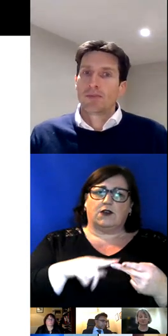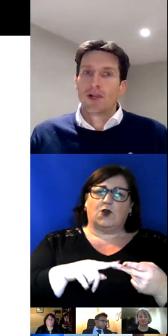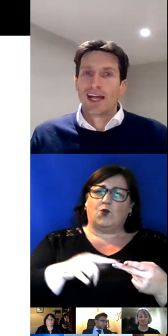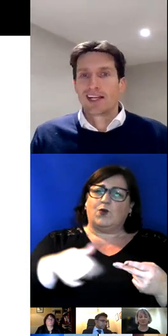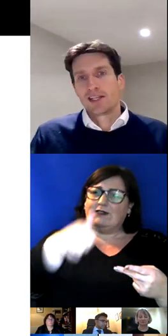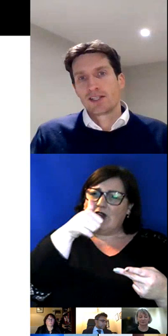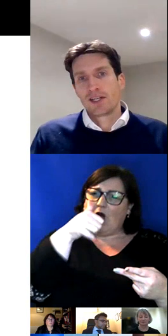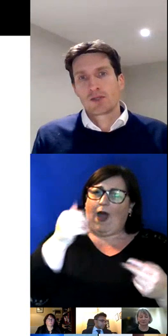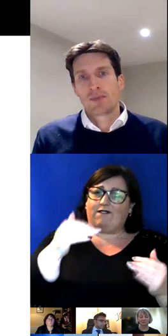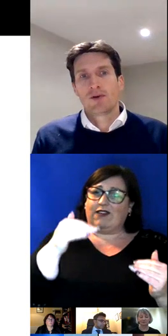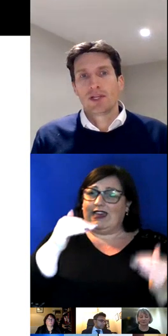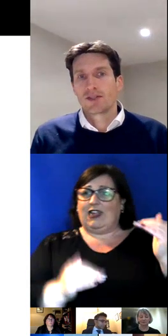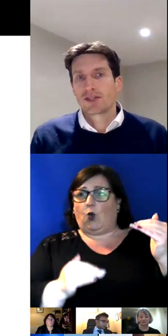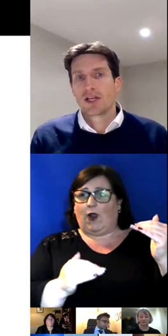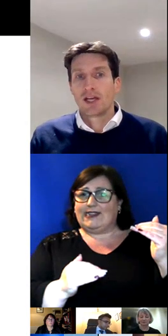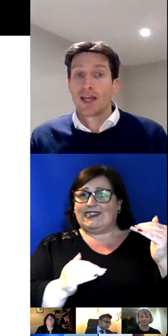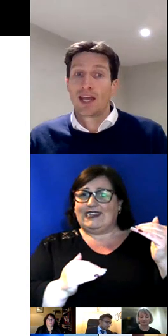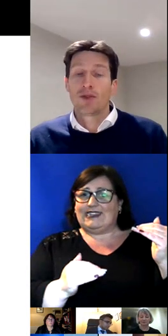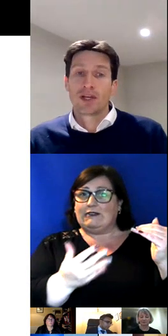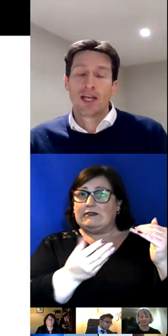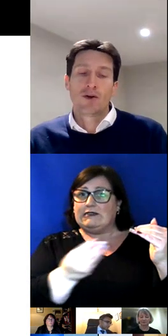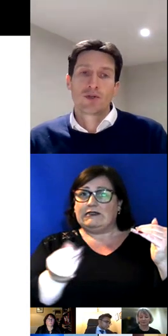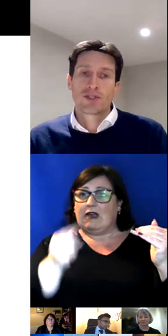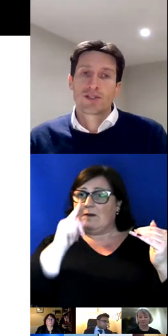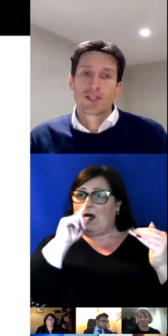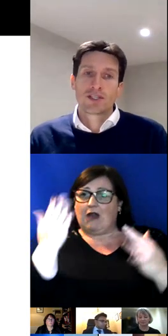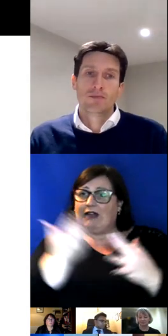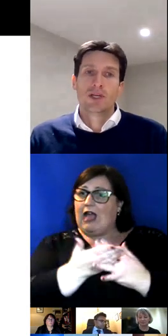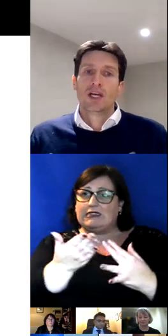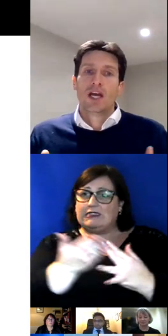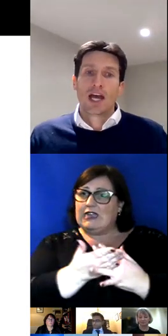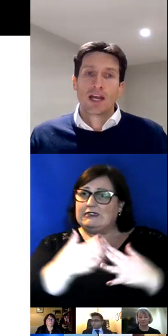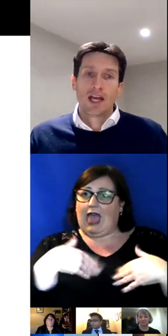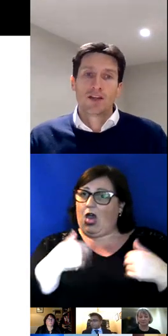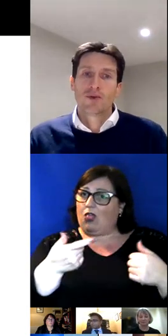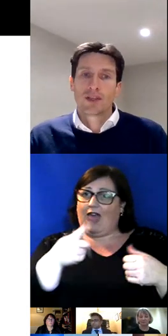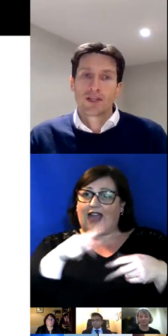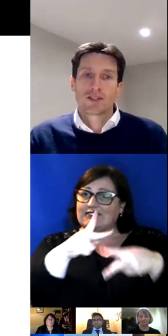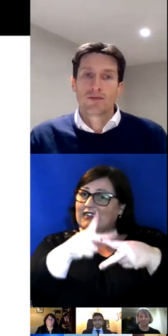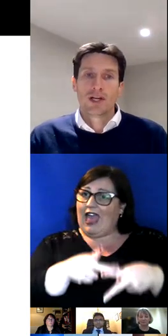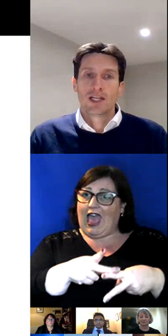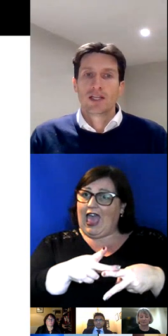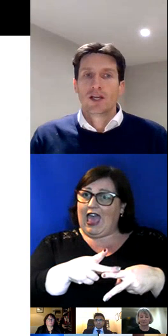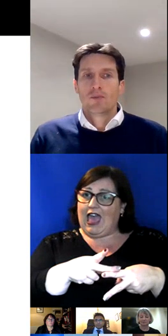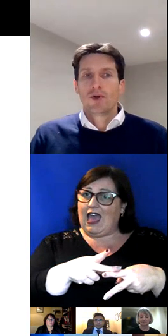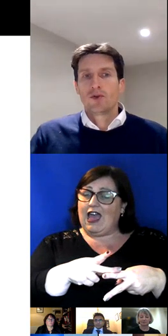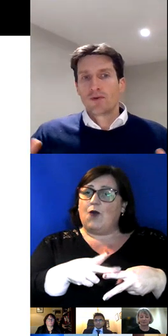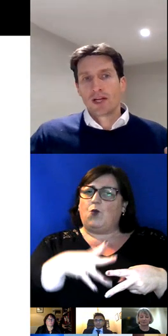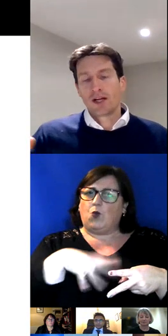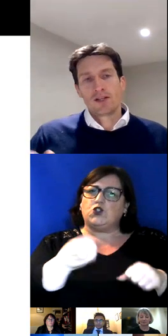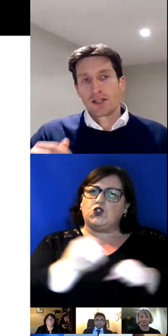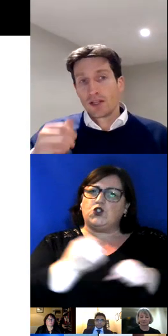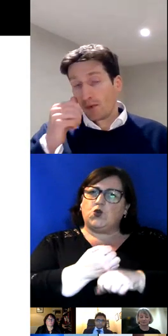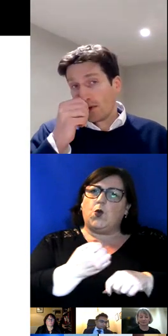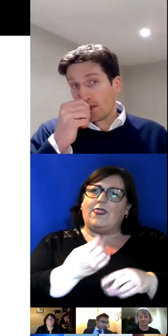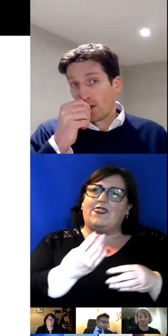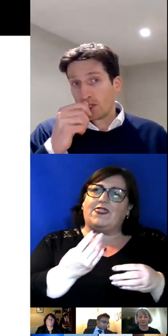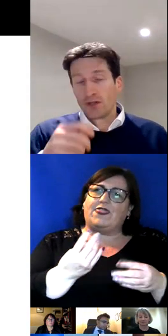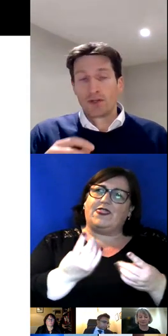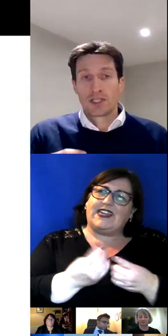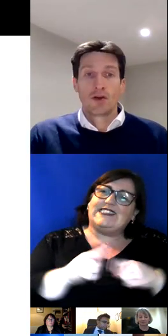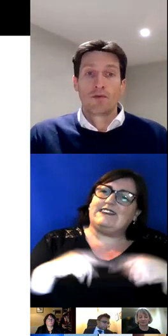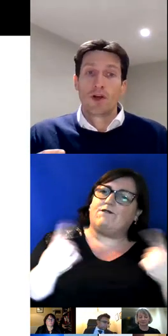the way that people access and experience health and care across the system and doing things differently? But also recognizing that